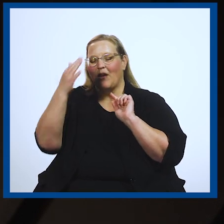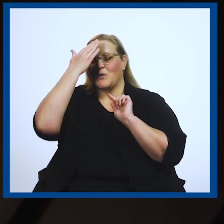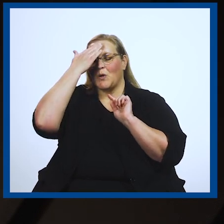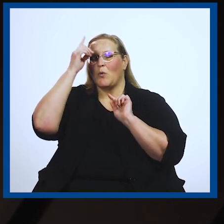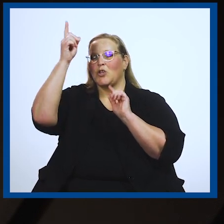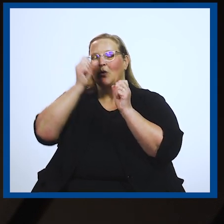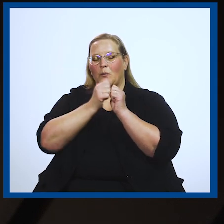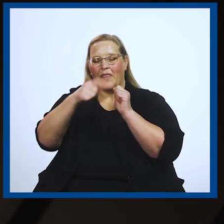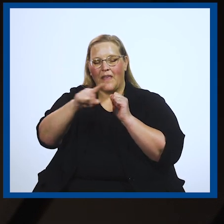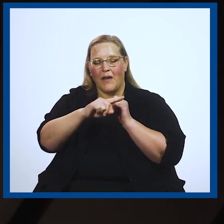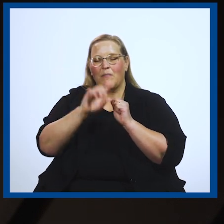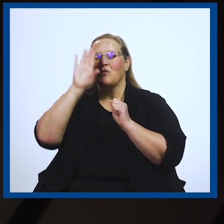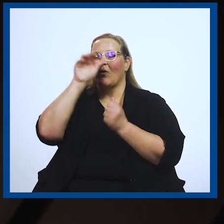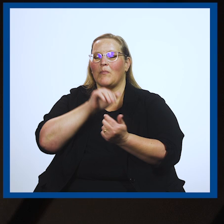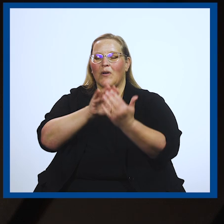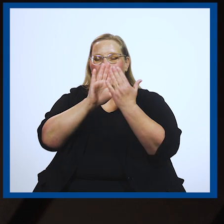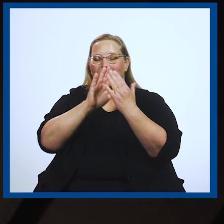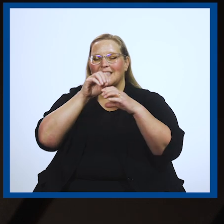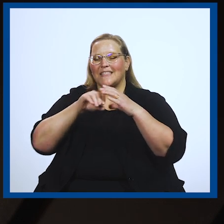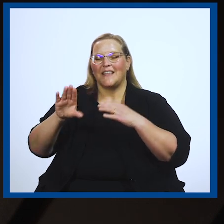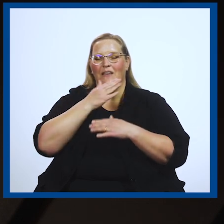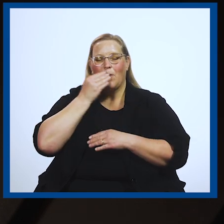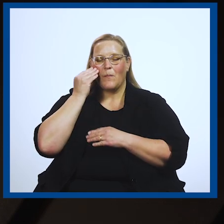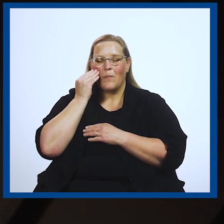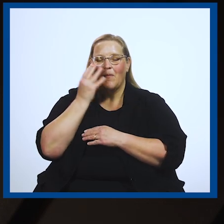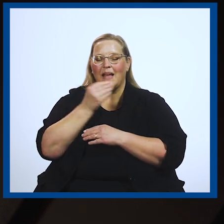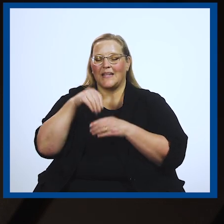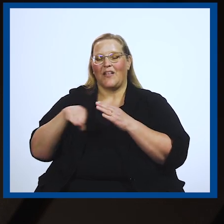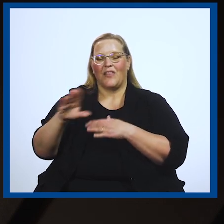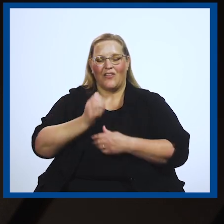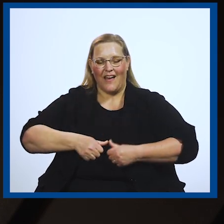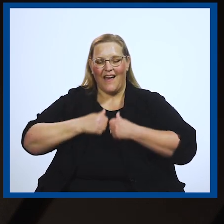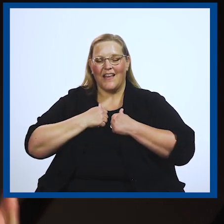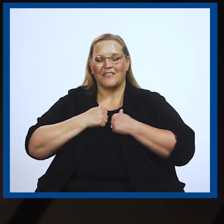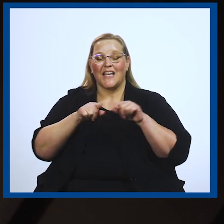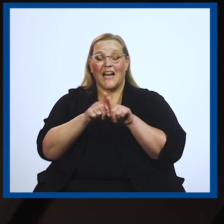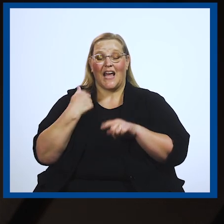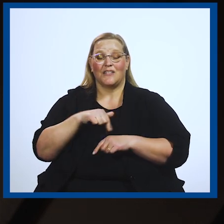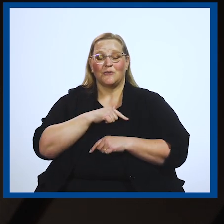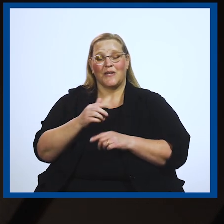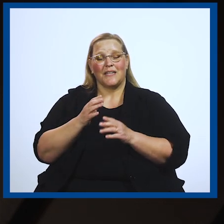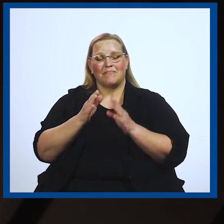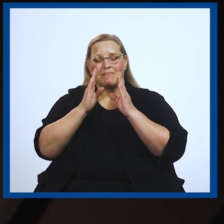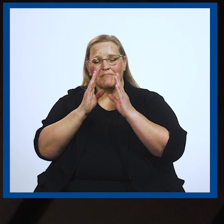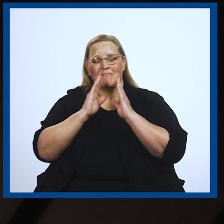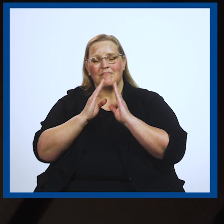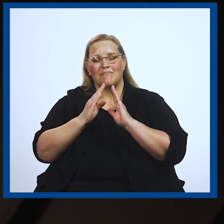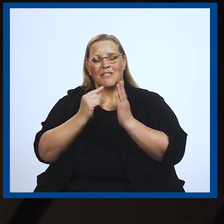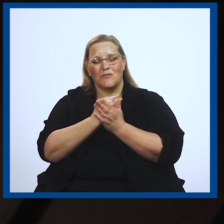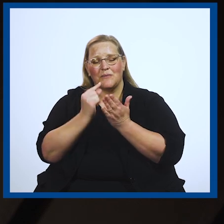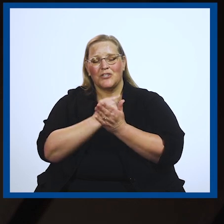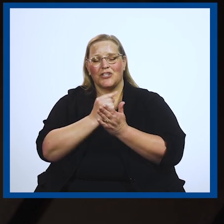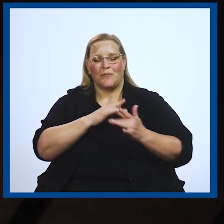with them, that your presence is in their home and in their lives. And as we hear these readings, may our hearts